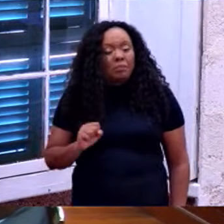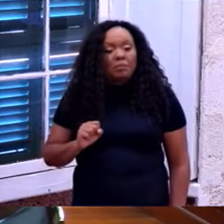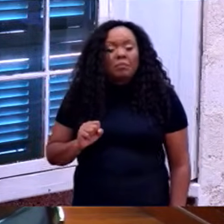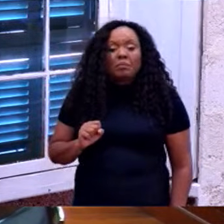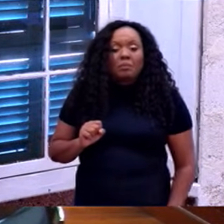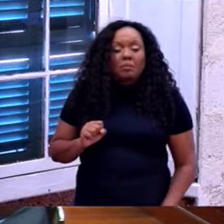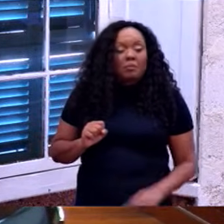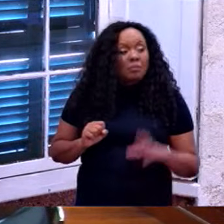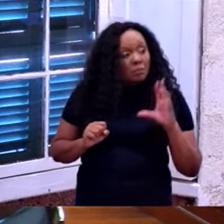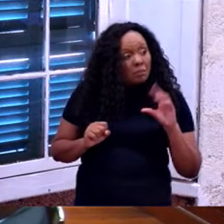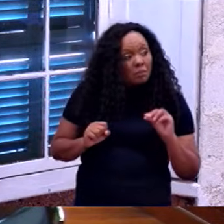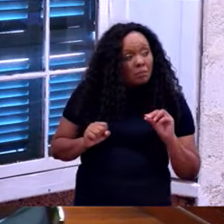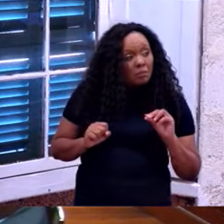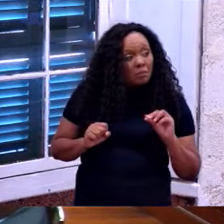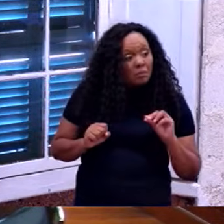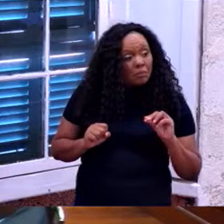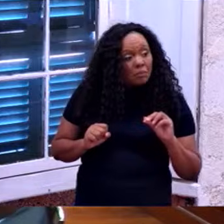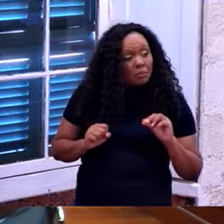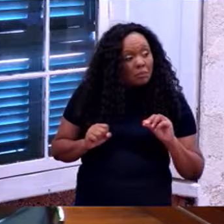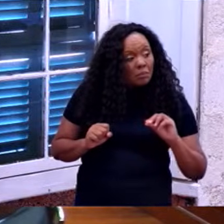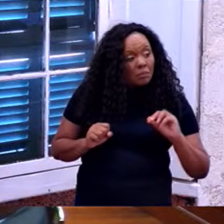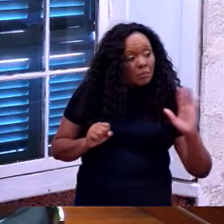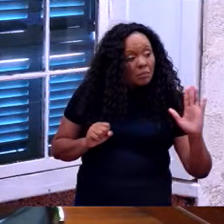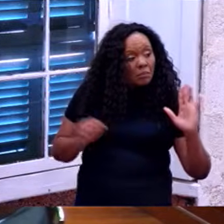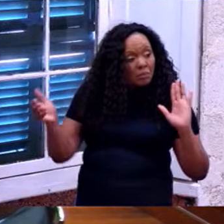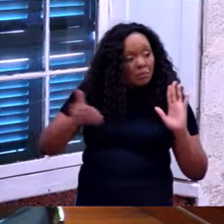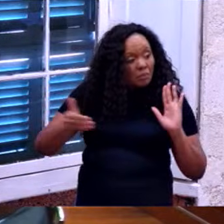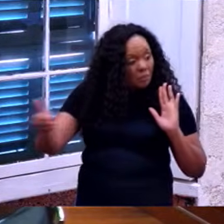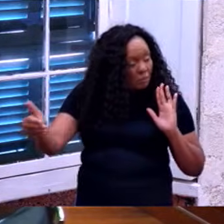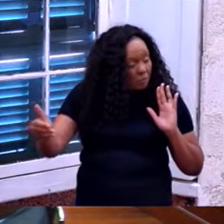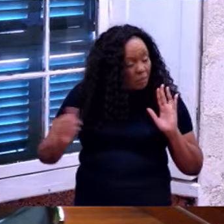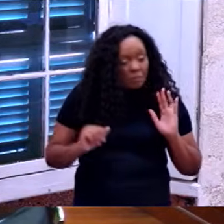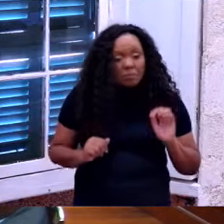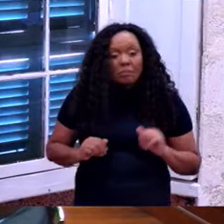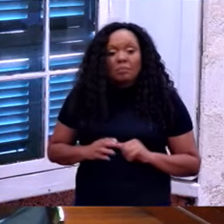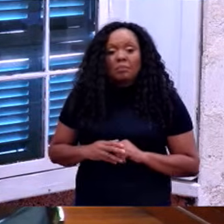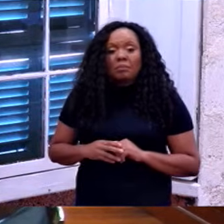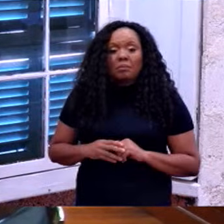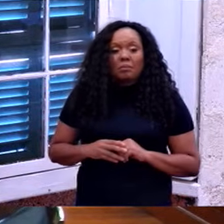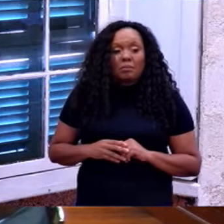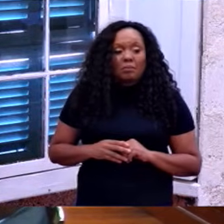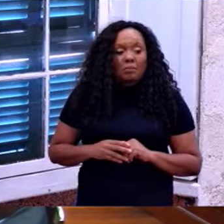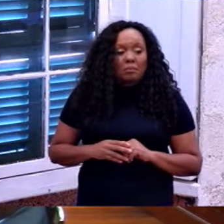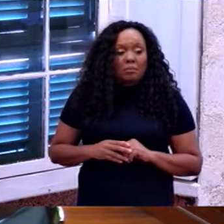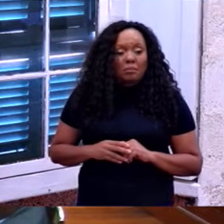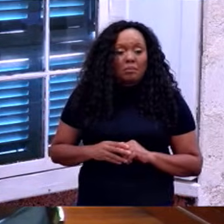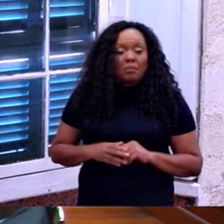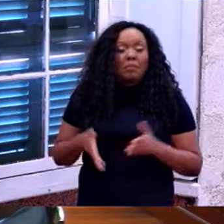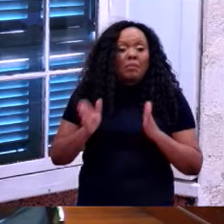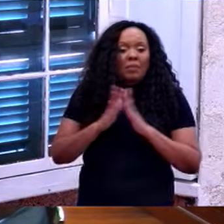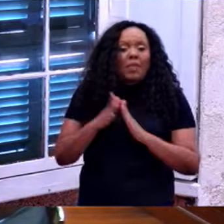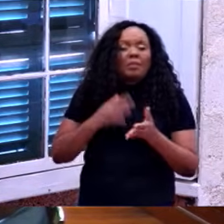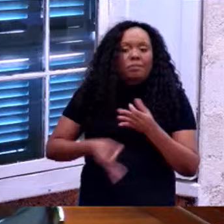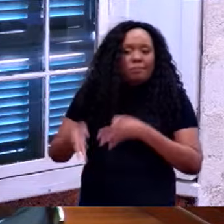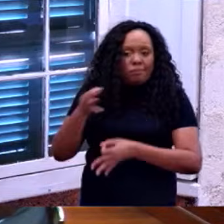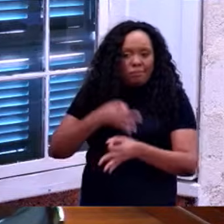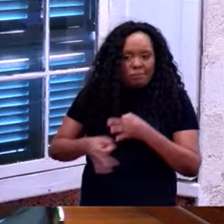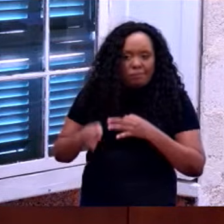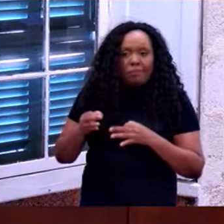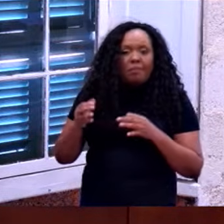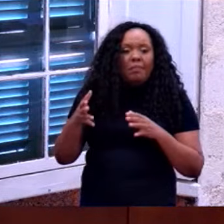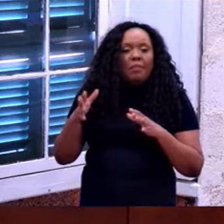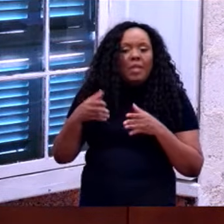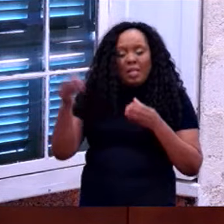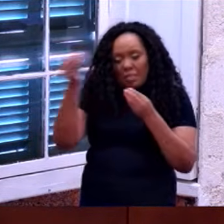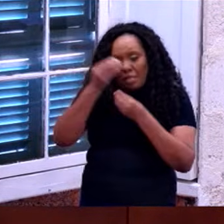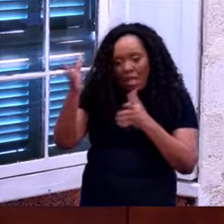Aye. All against, please say no. The ayes have it. Madam Chair, I beg to move that you do now report to His Honor the President the passage of